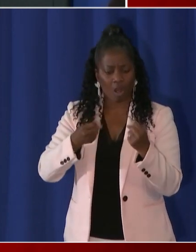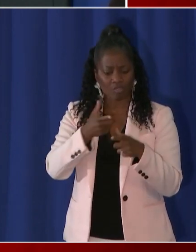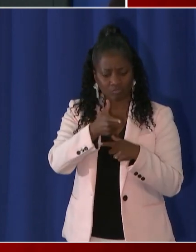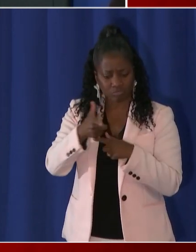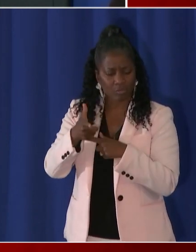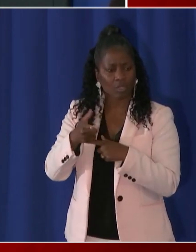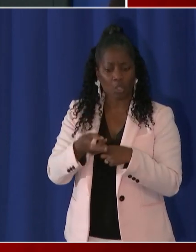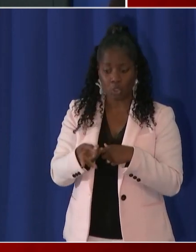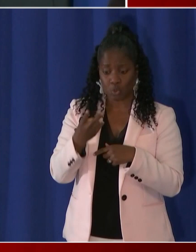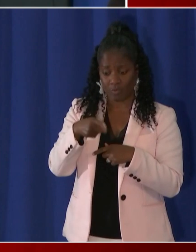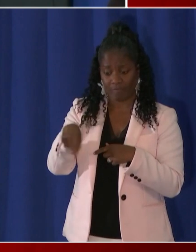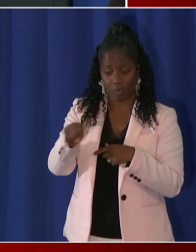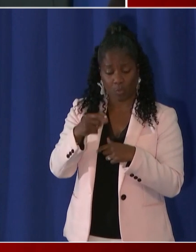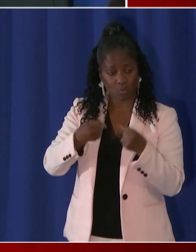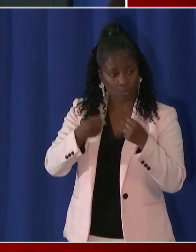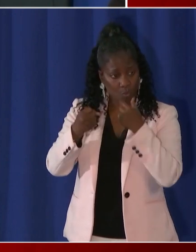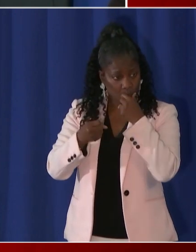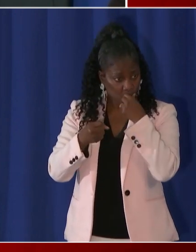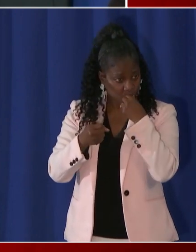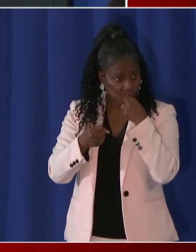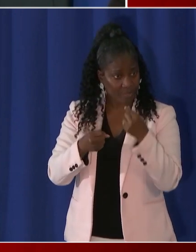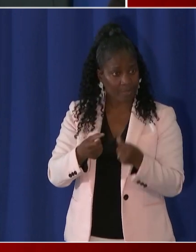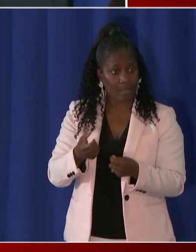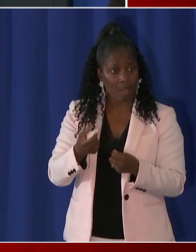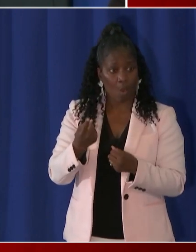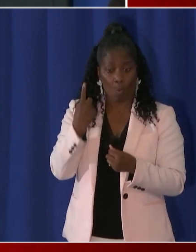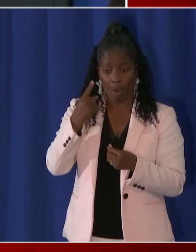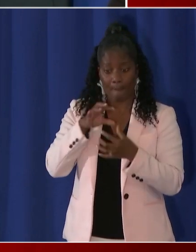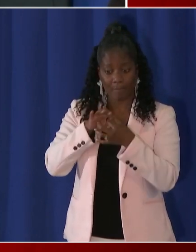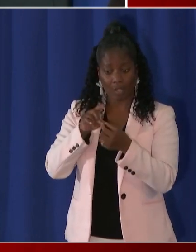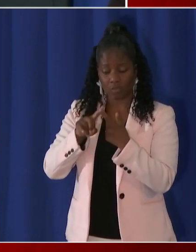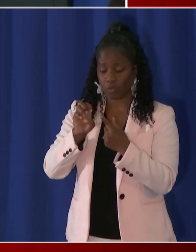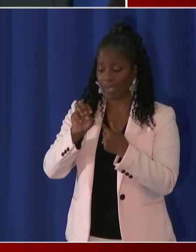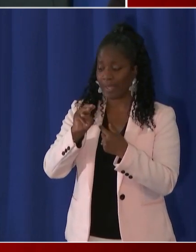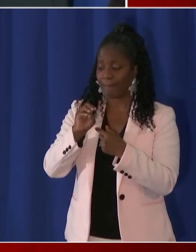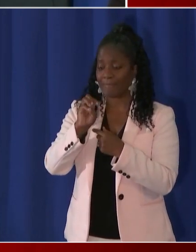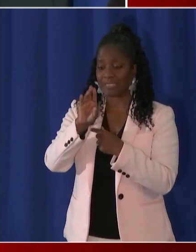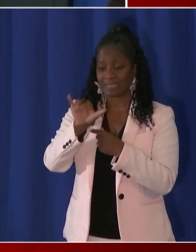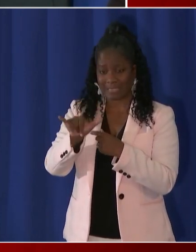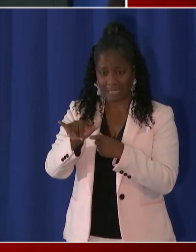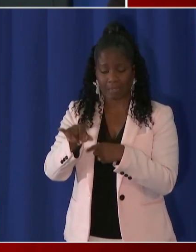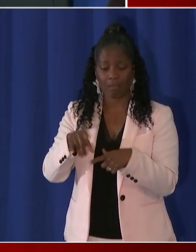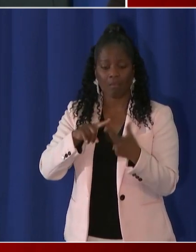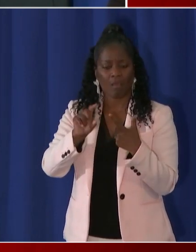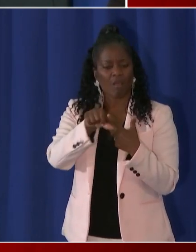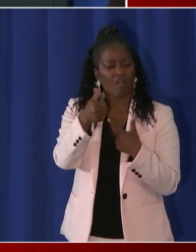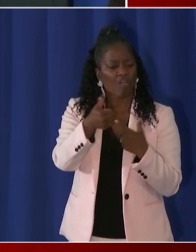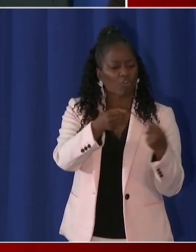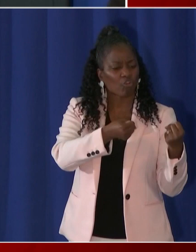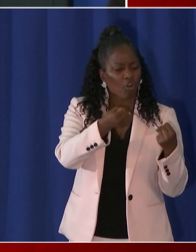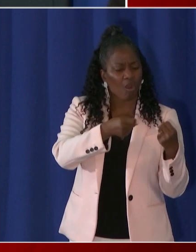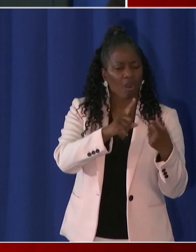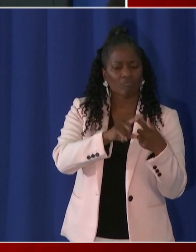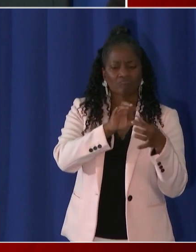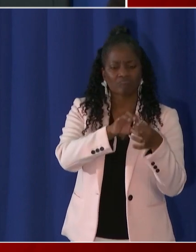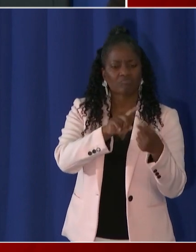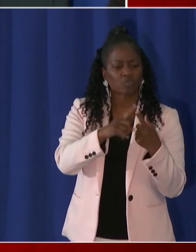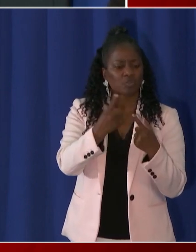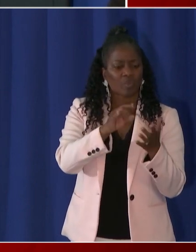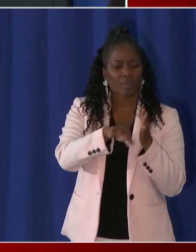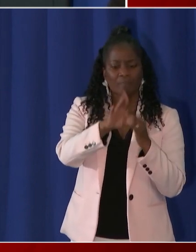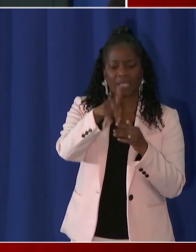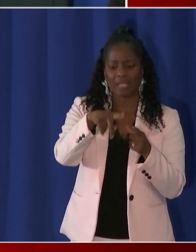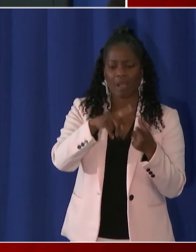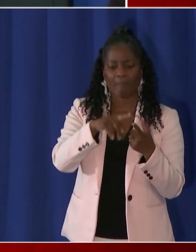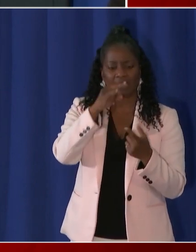those cars, one belonged to an embassy close by. Another car was of someone who was there picking